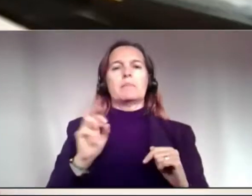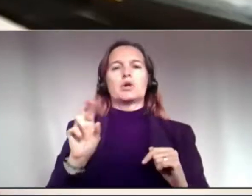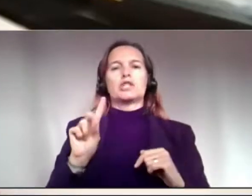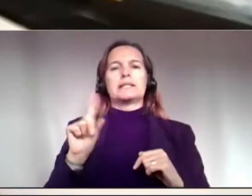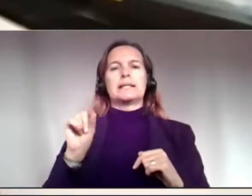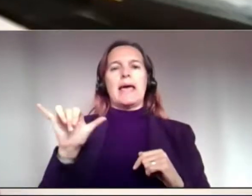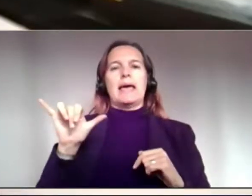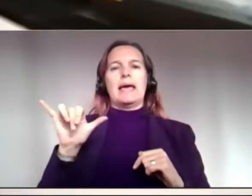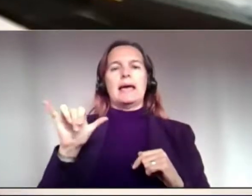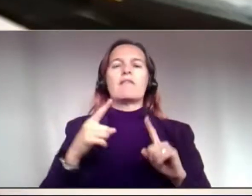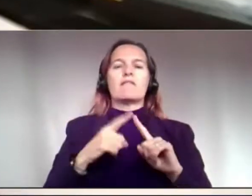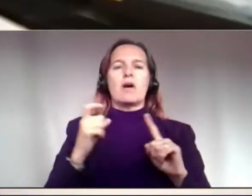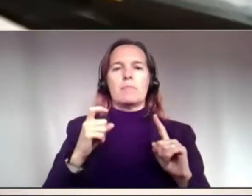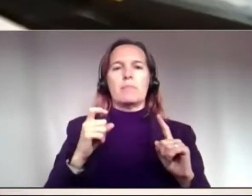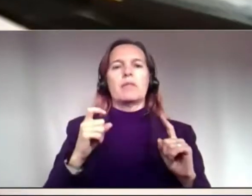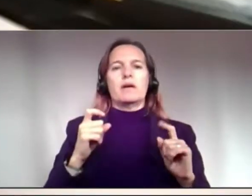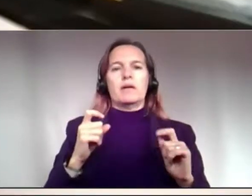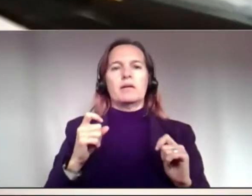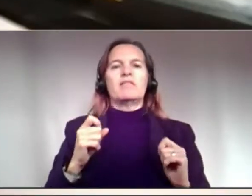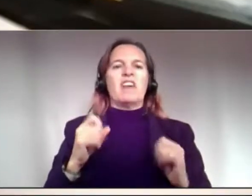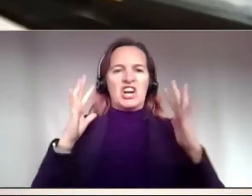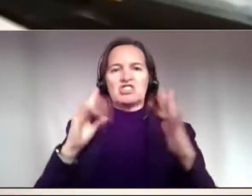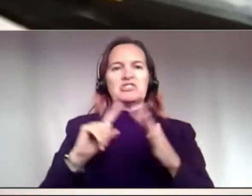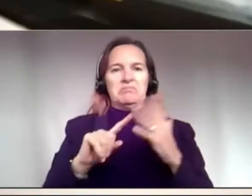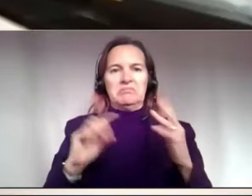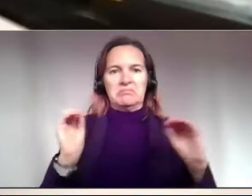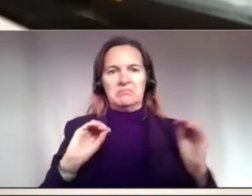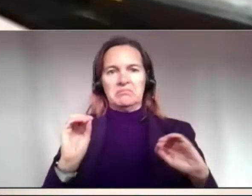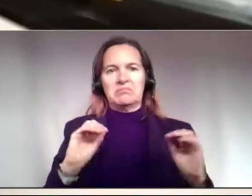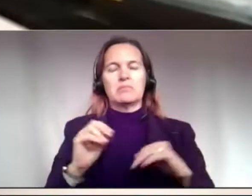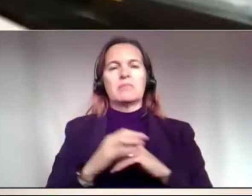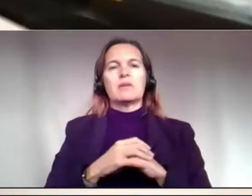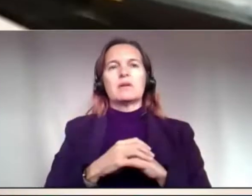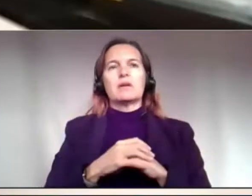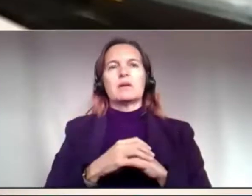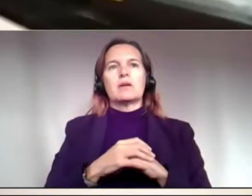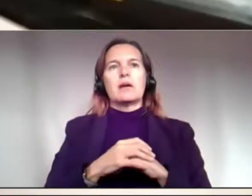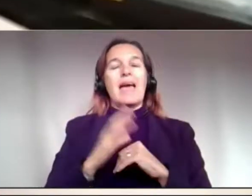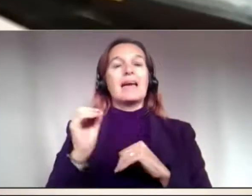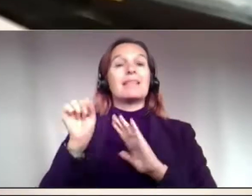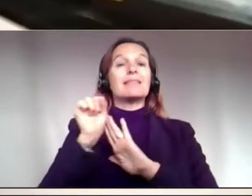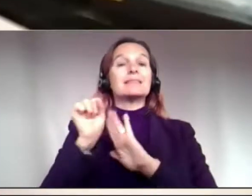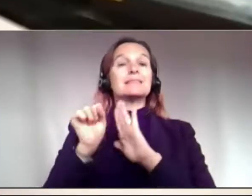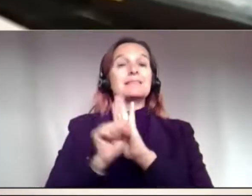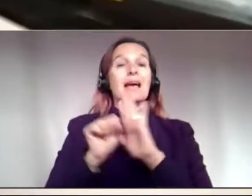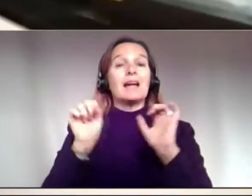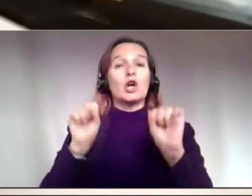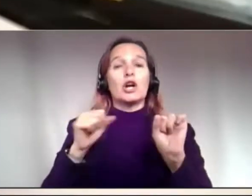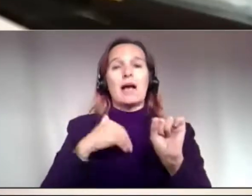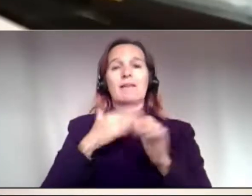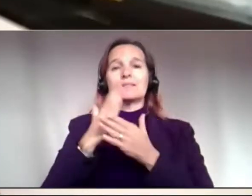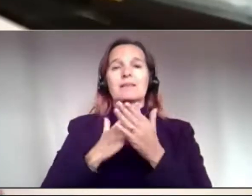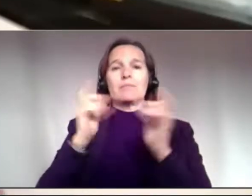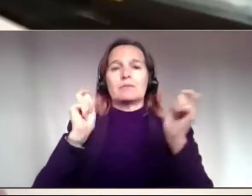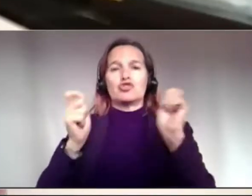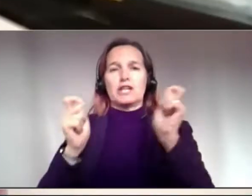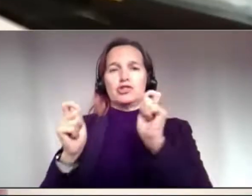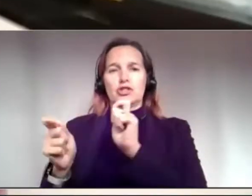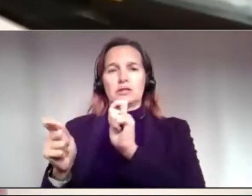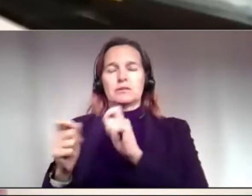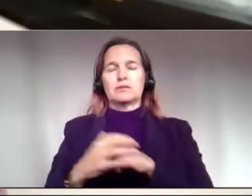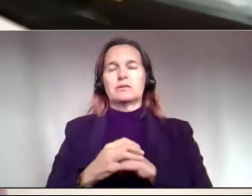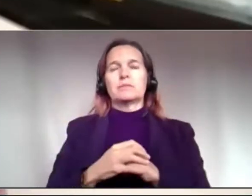be some changes in the overall plan at the state level. However, the state level plan has